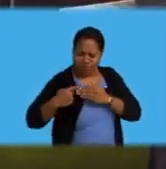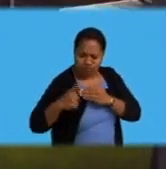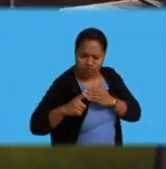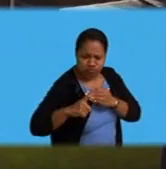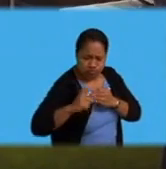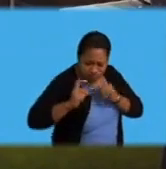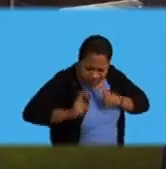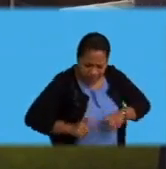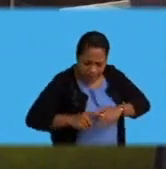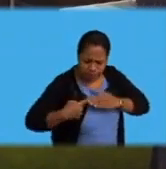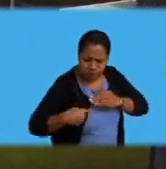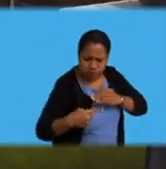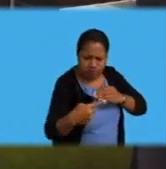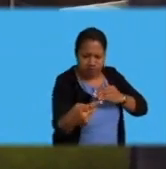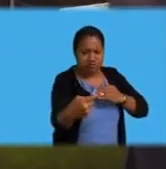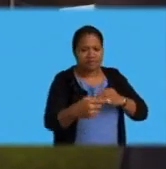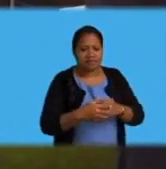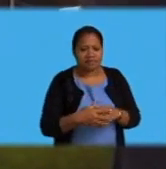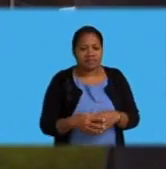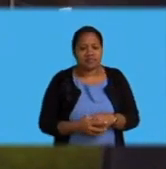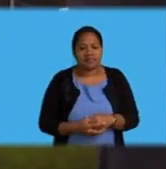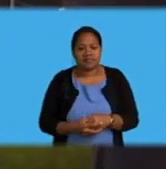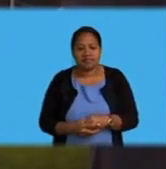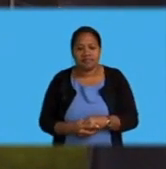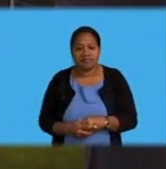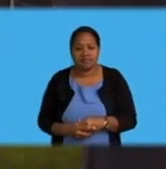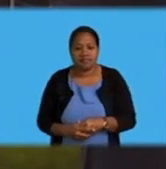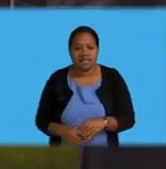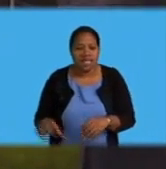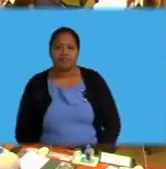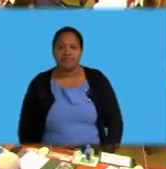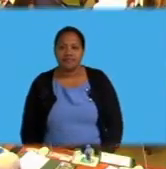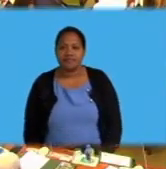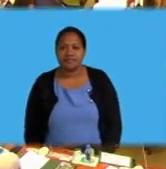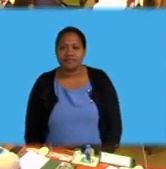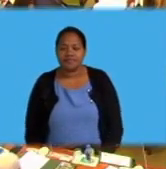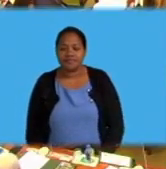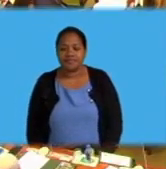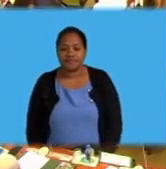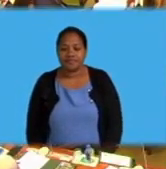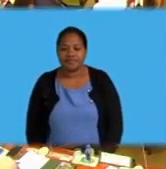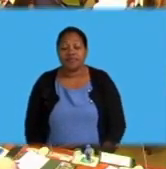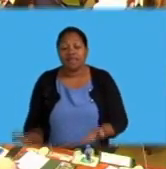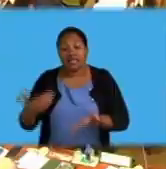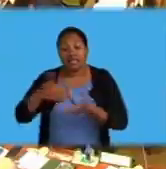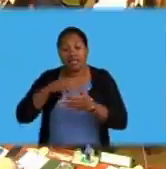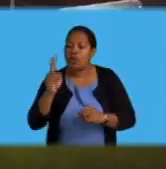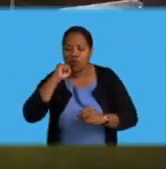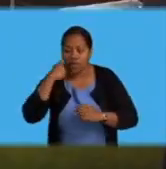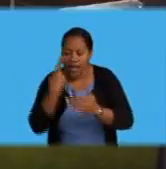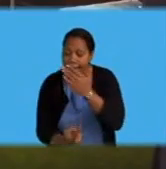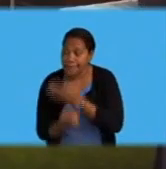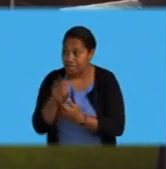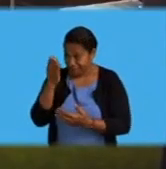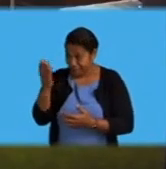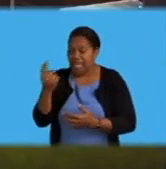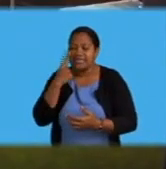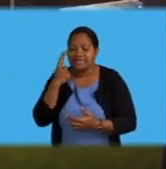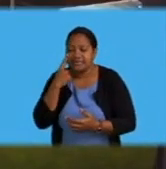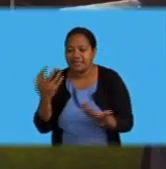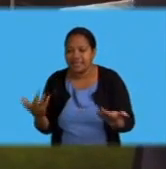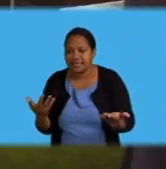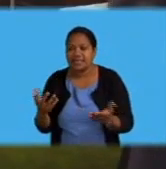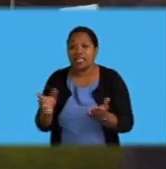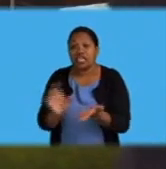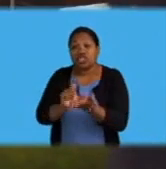is to modernize, not to pander to the whims of one or two people just for their political point scoring. And you will see that the civil servants